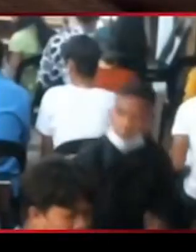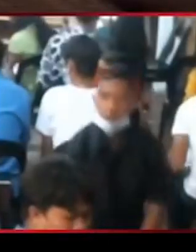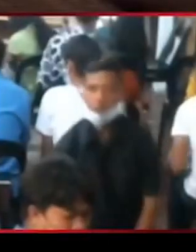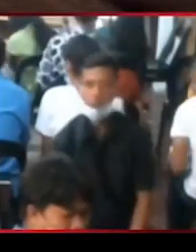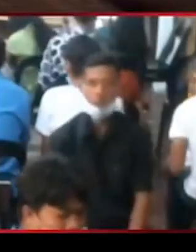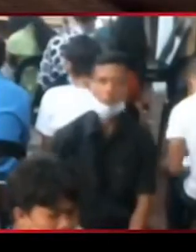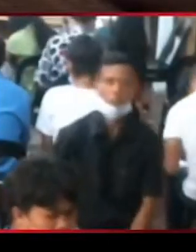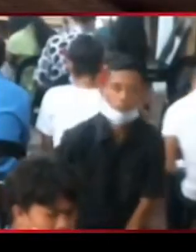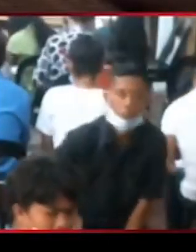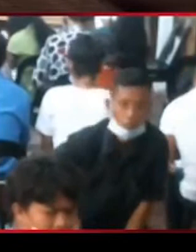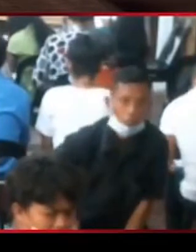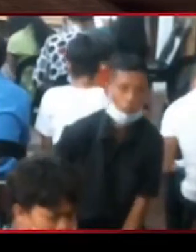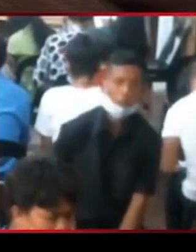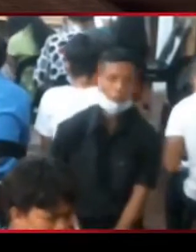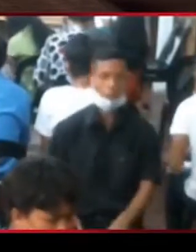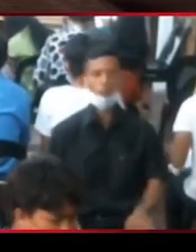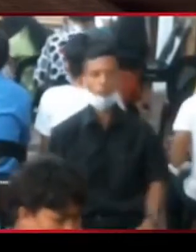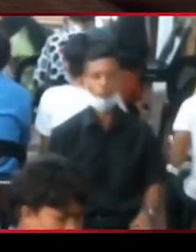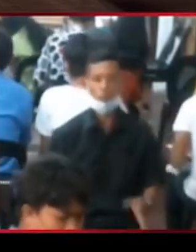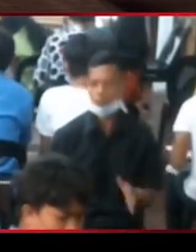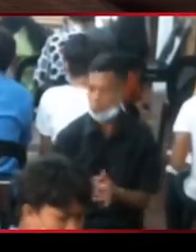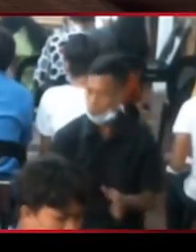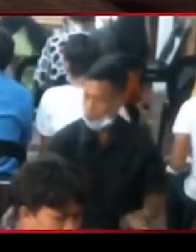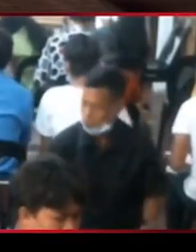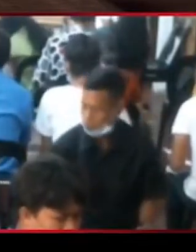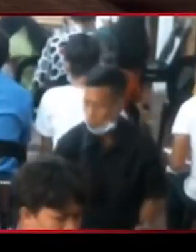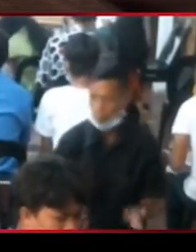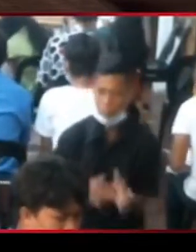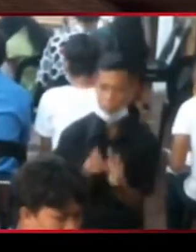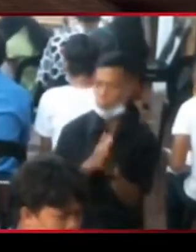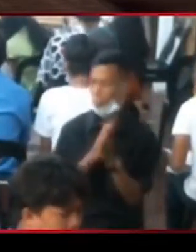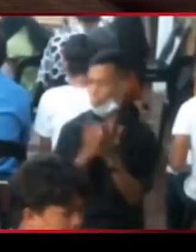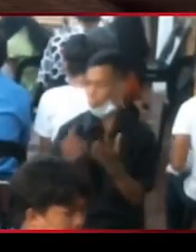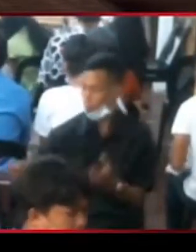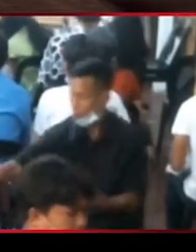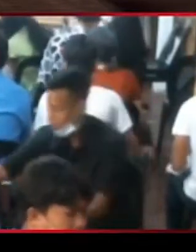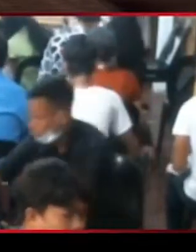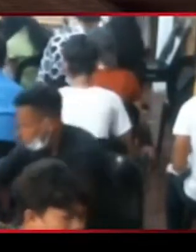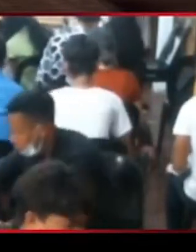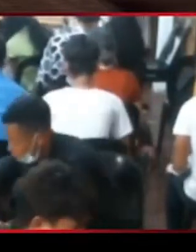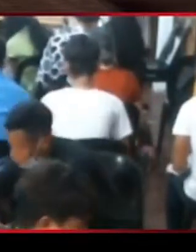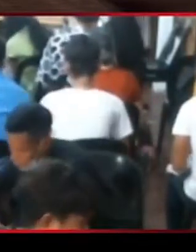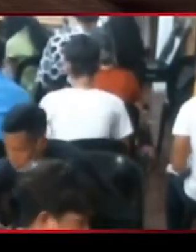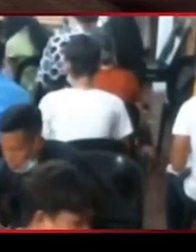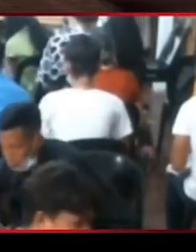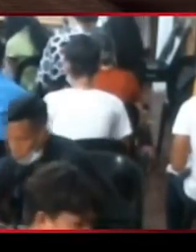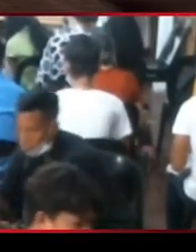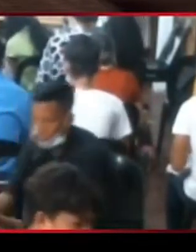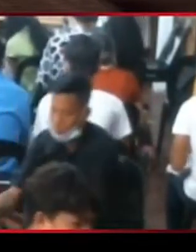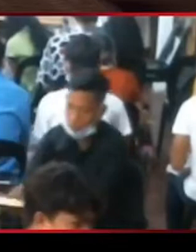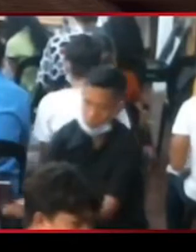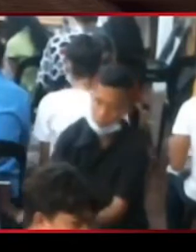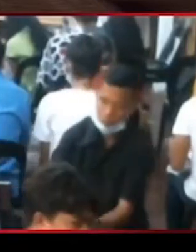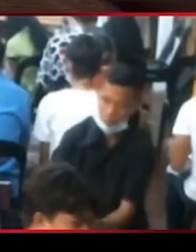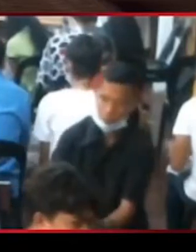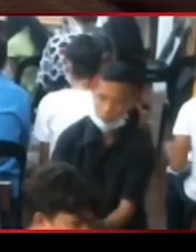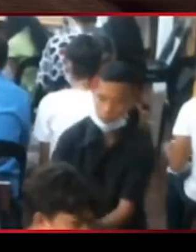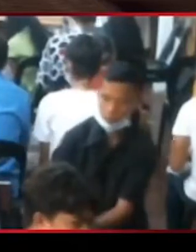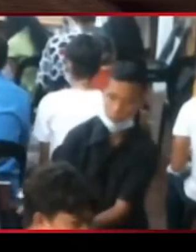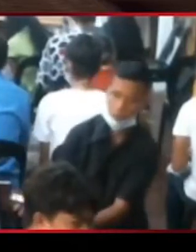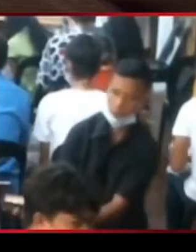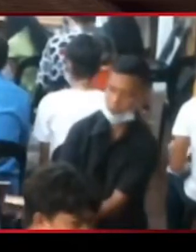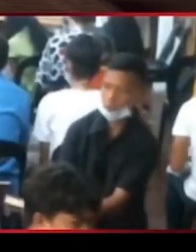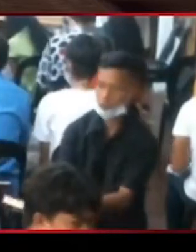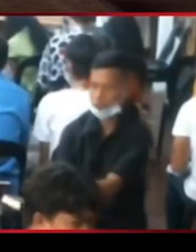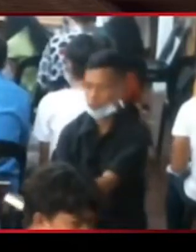is accepted as canonical. There are four men named James in the New Testament. The